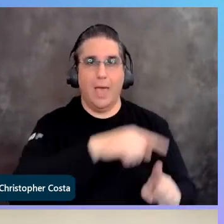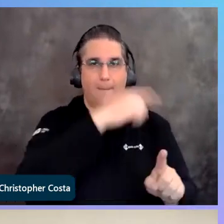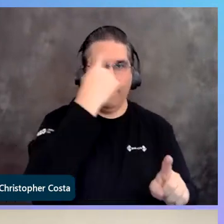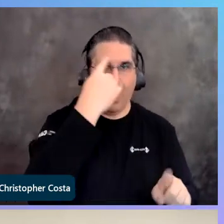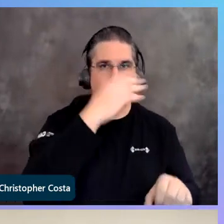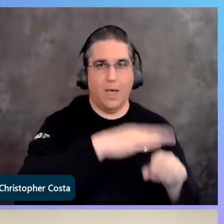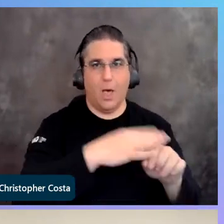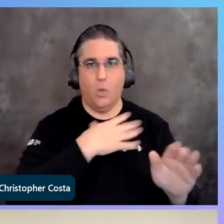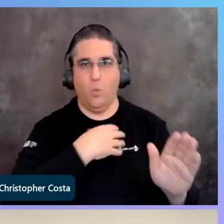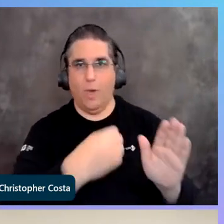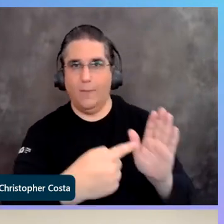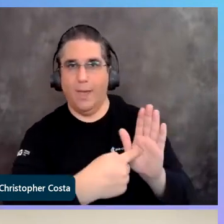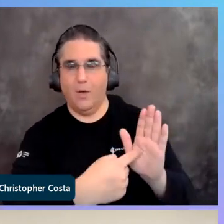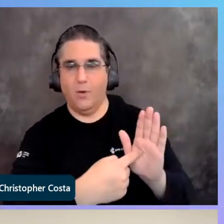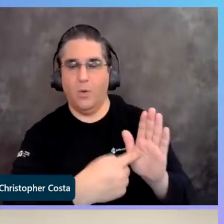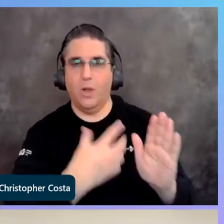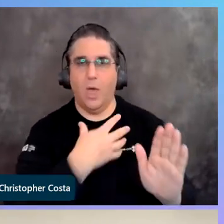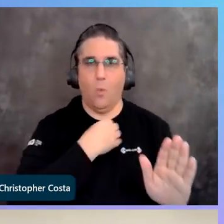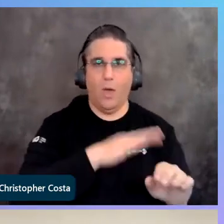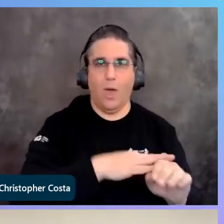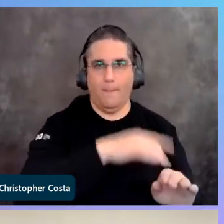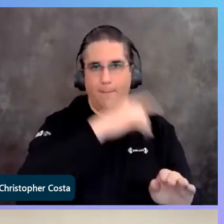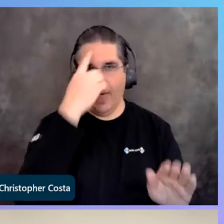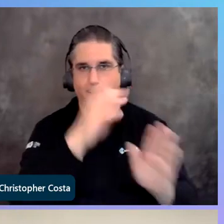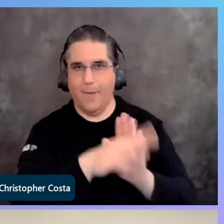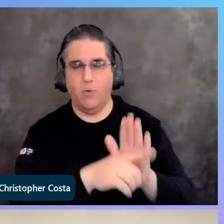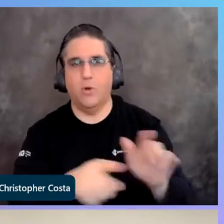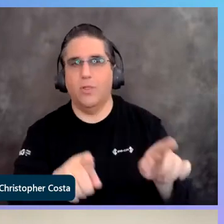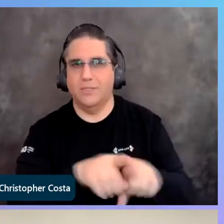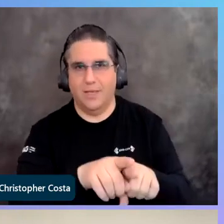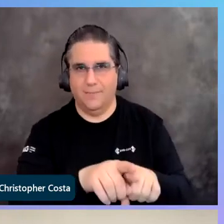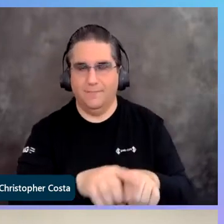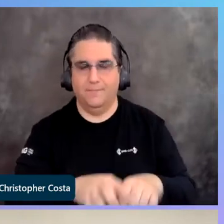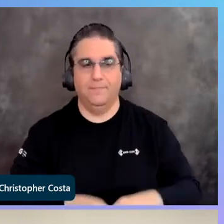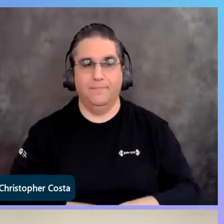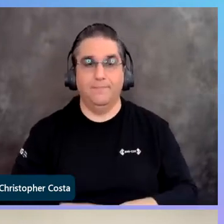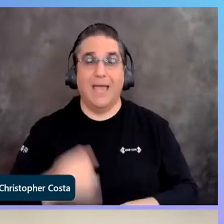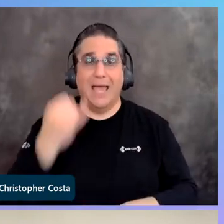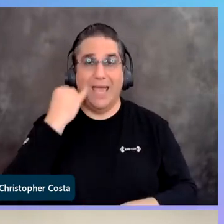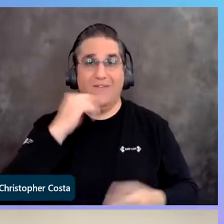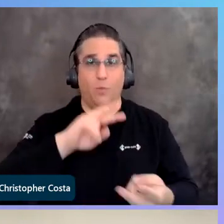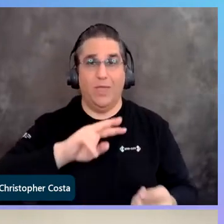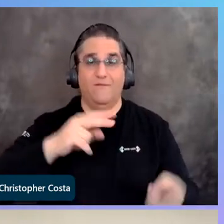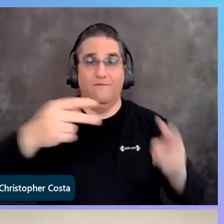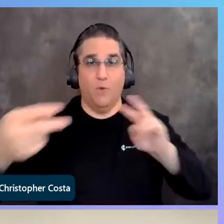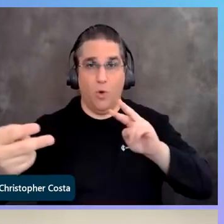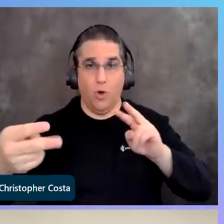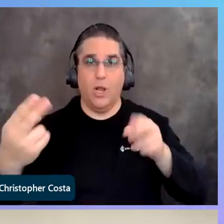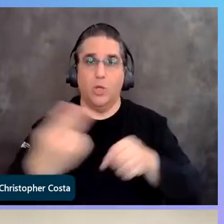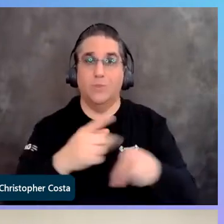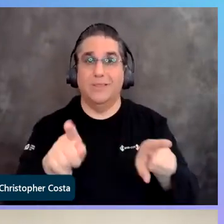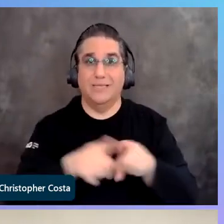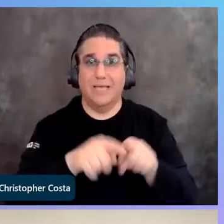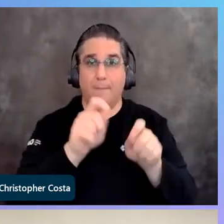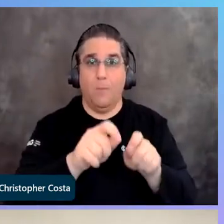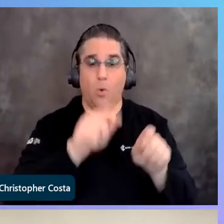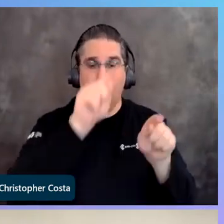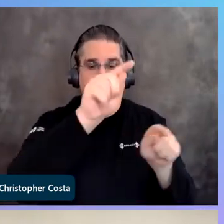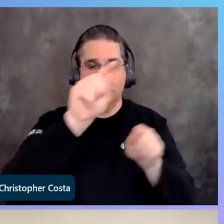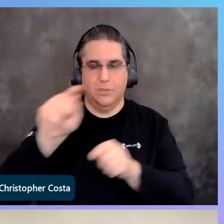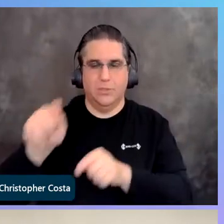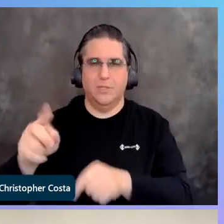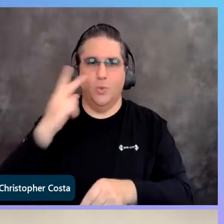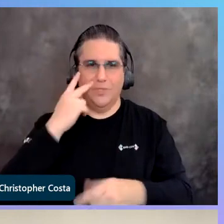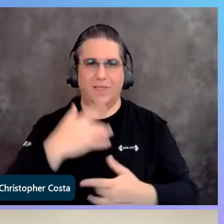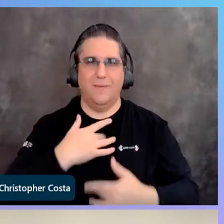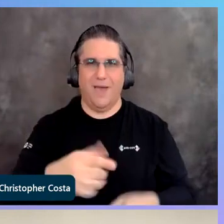combinations are no different. If we invert and reuse the exact same points, now we have a bit of a pattern emerging. Those